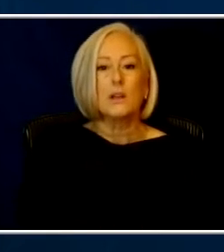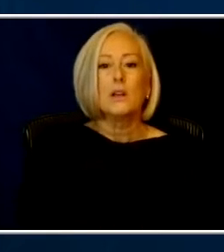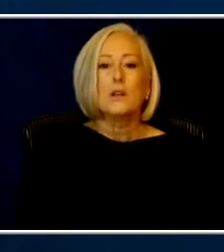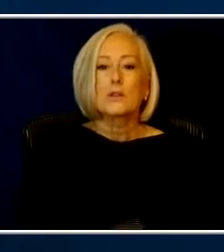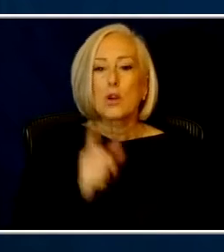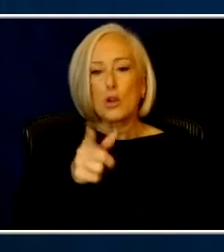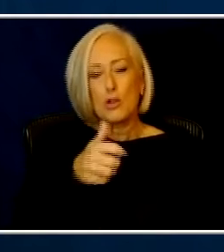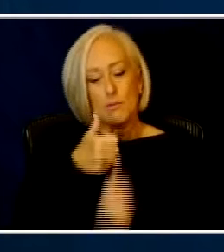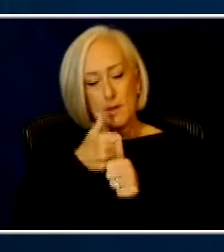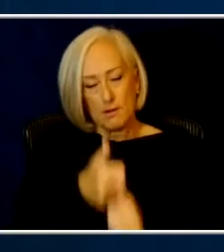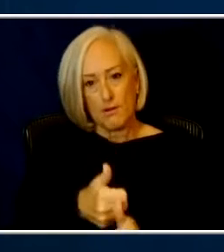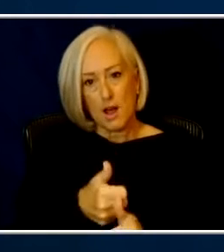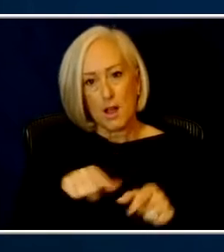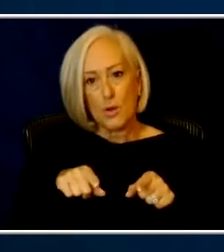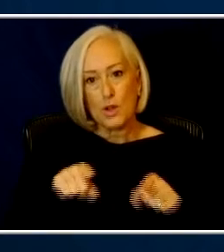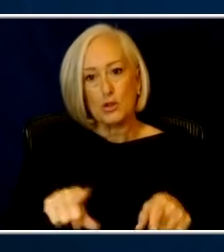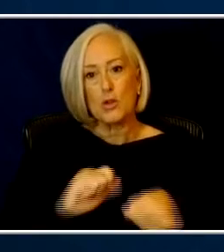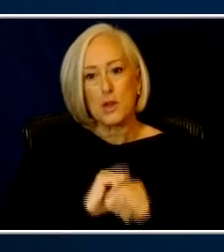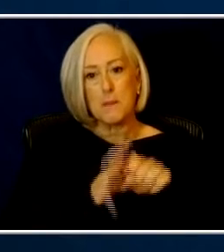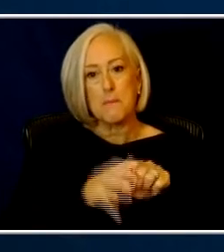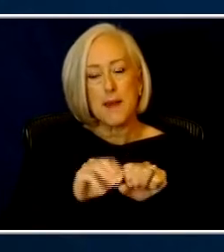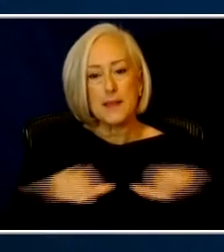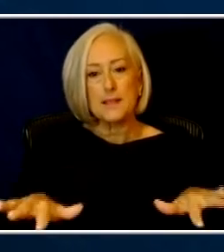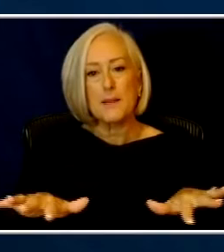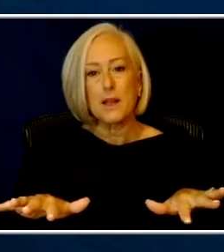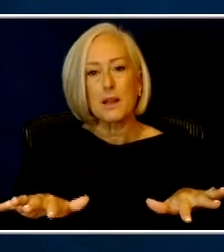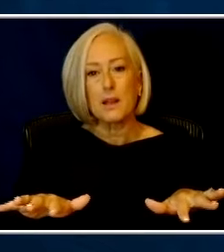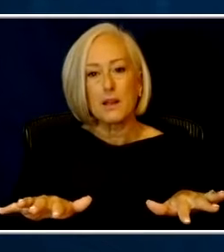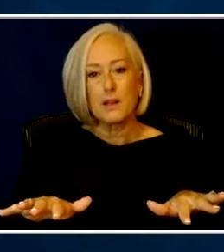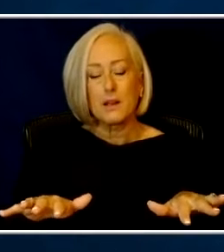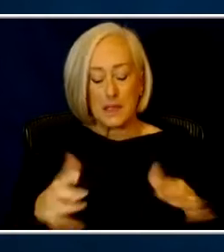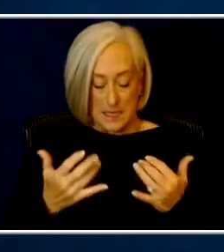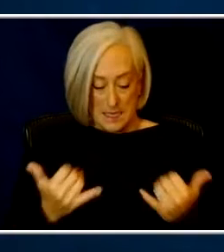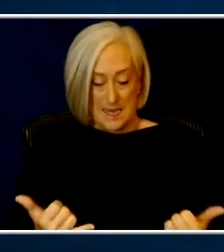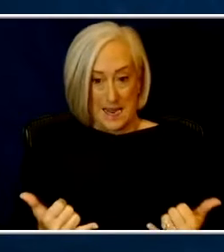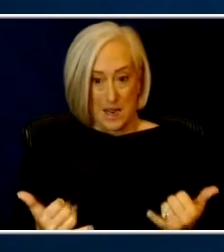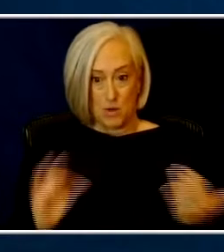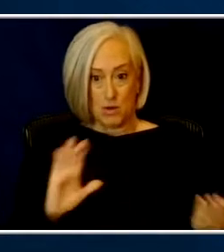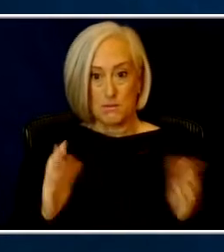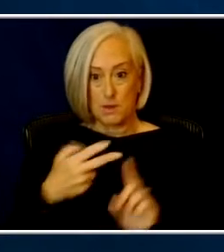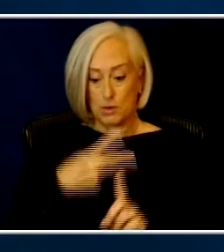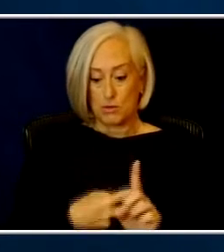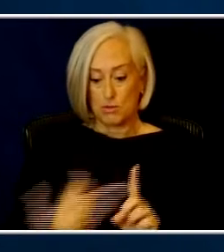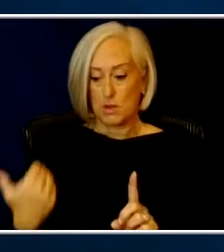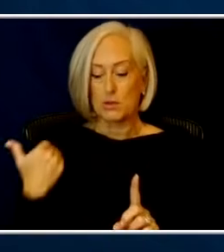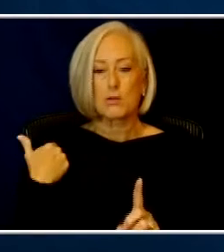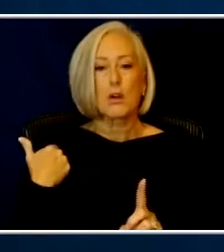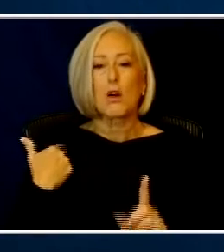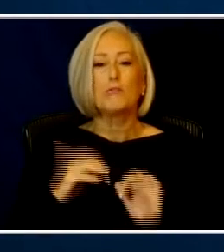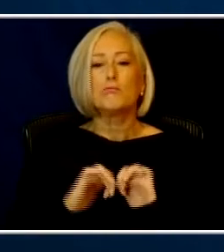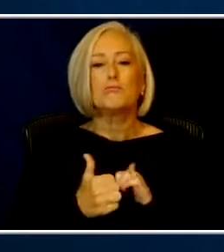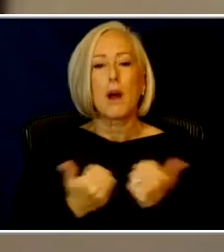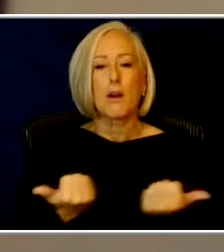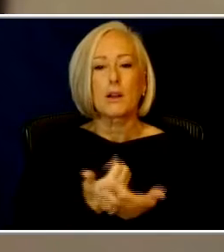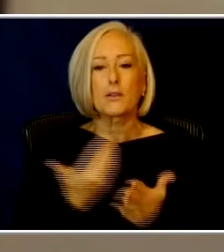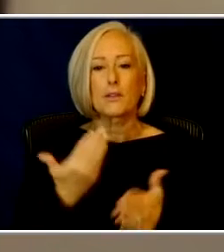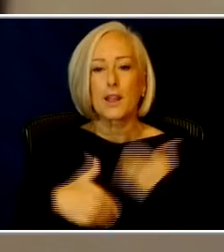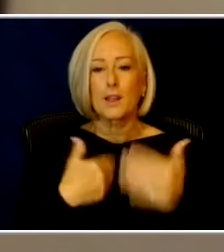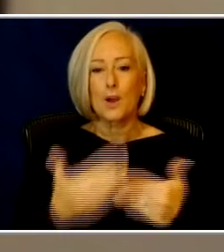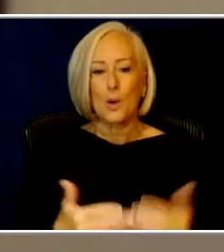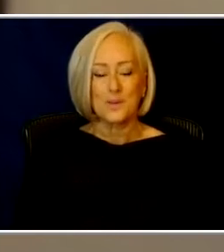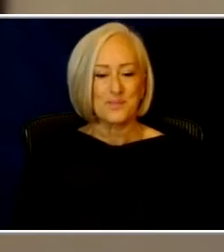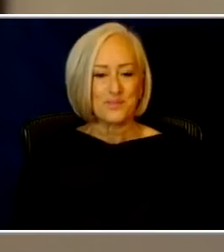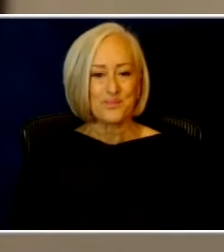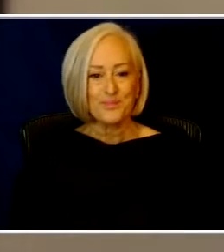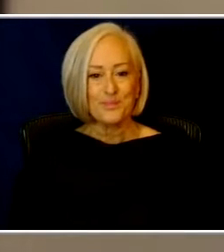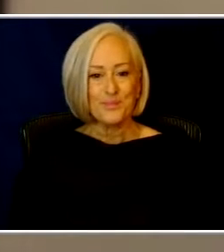pandemic. How are things now compared to 2 months when we last spoke? Well, thanks again for having me on this morning.